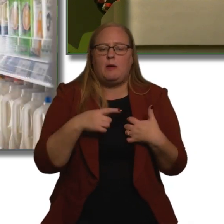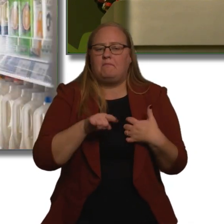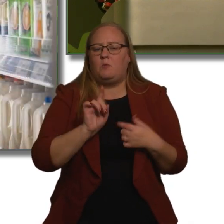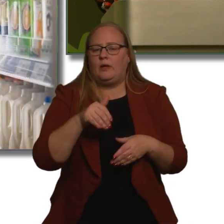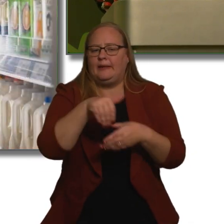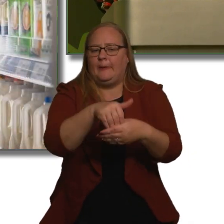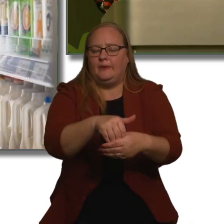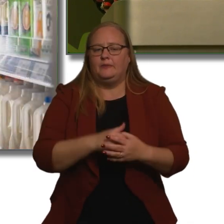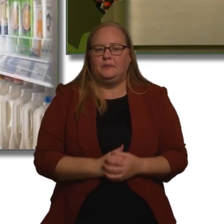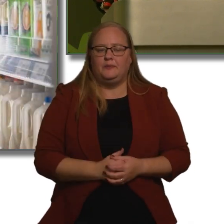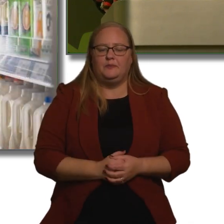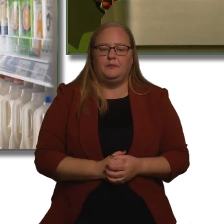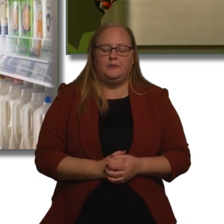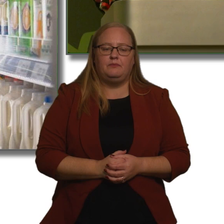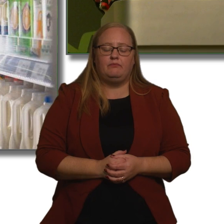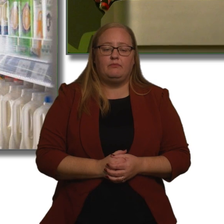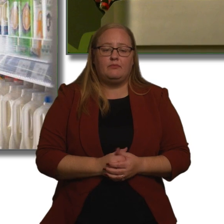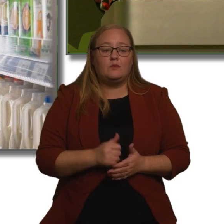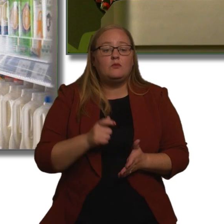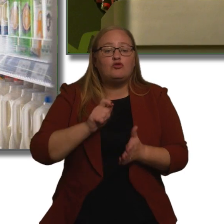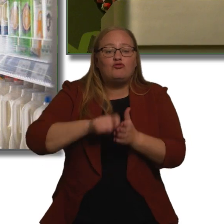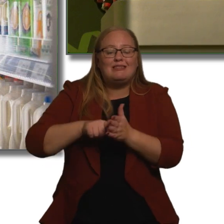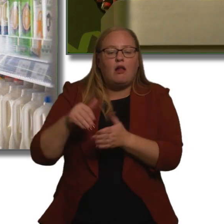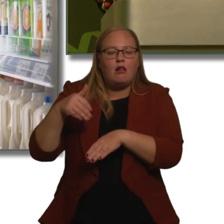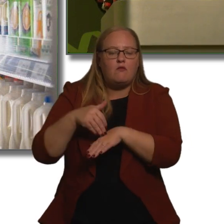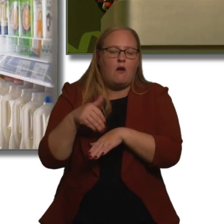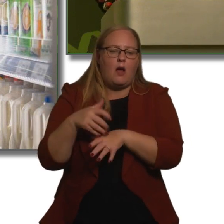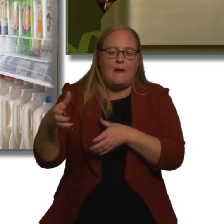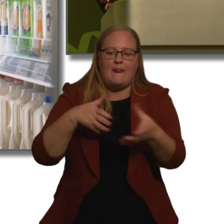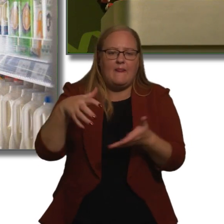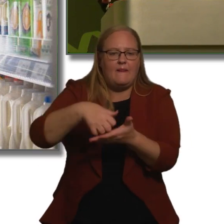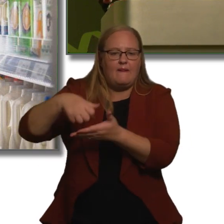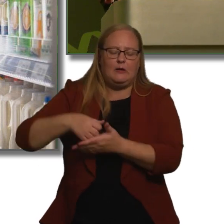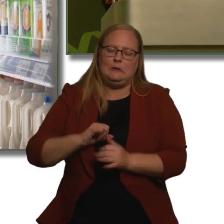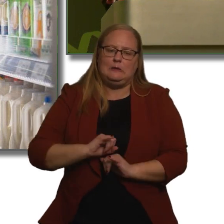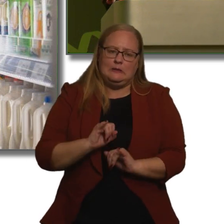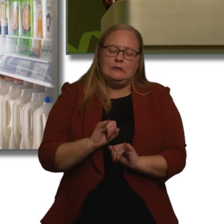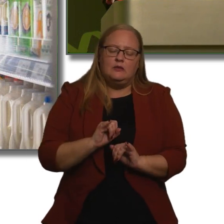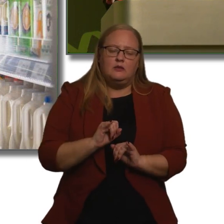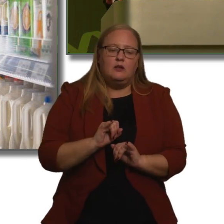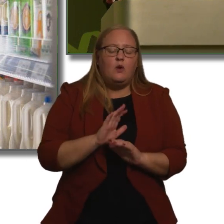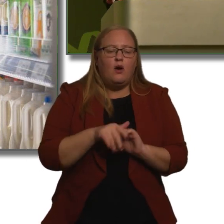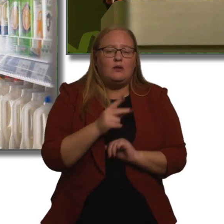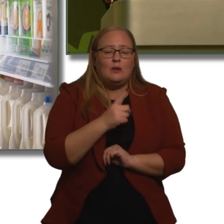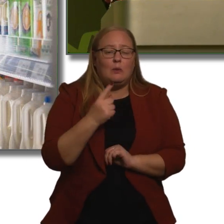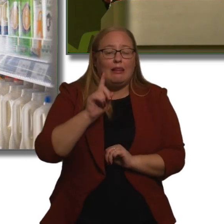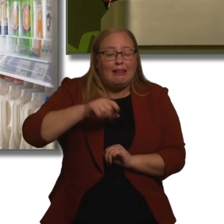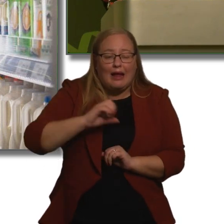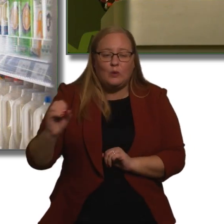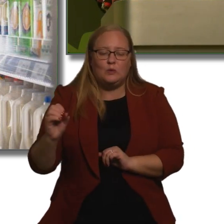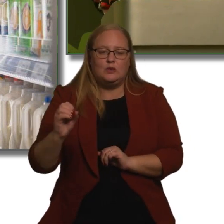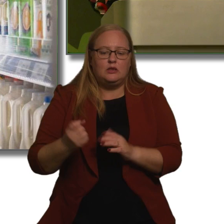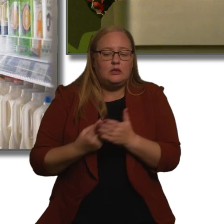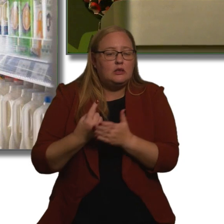Retail crime remains a serious issue, with over 21,000 incidents in